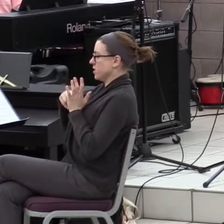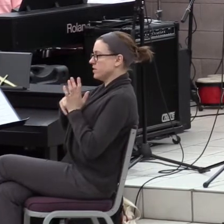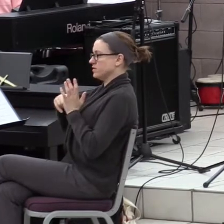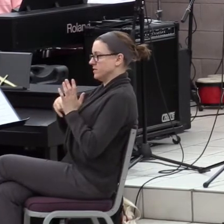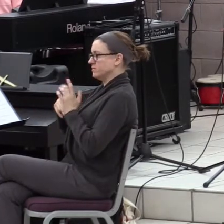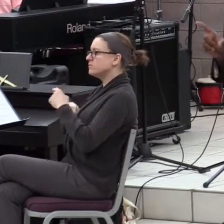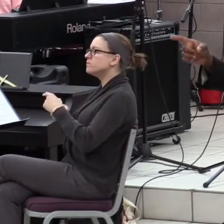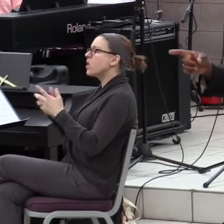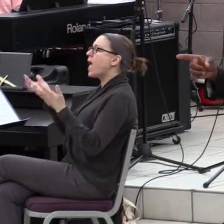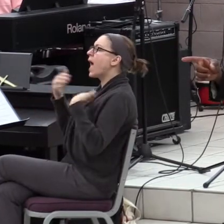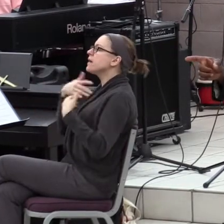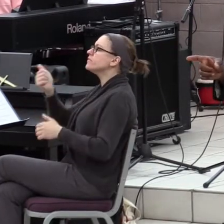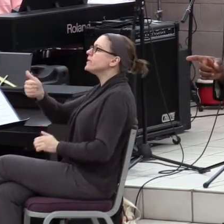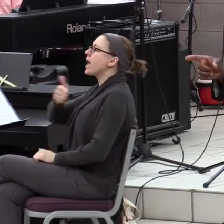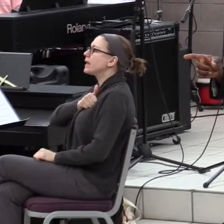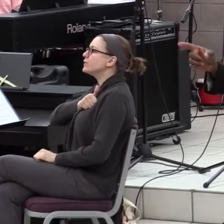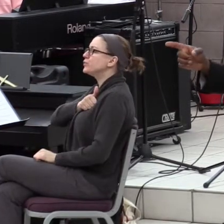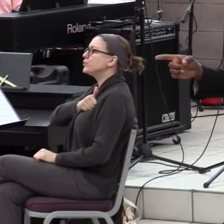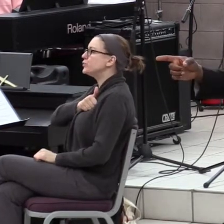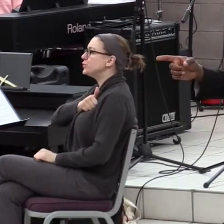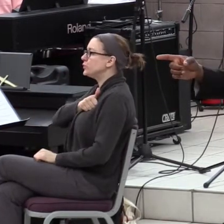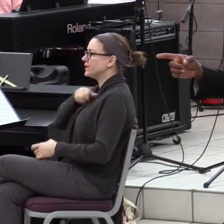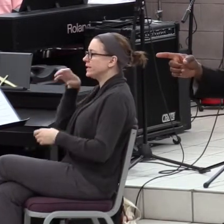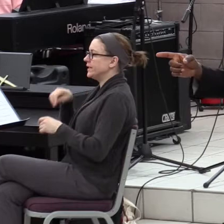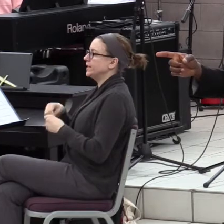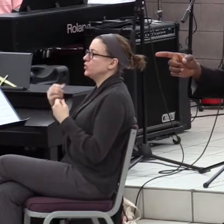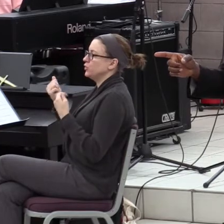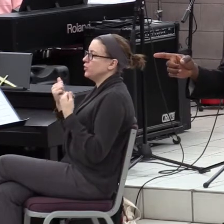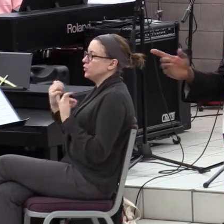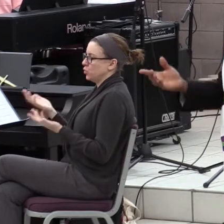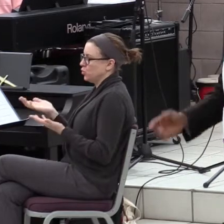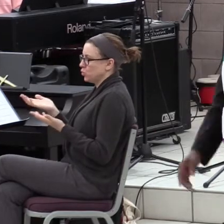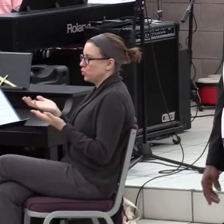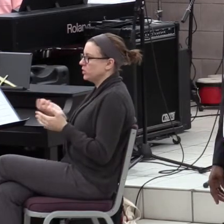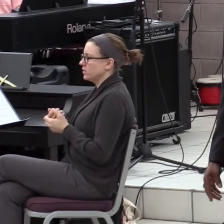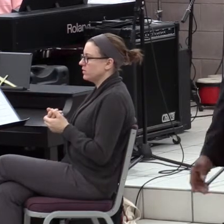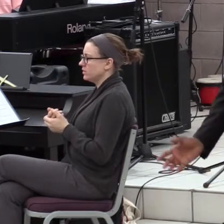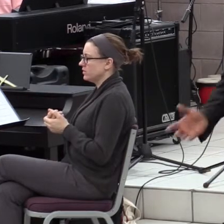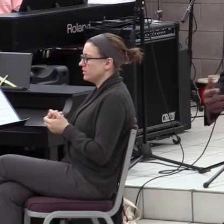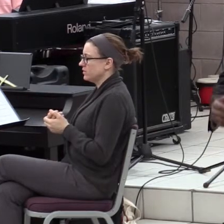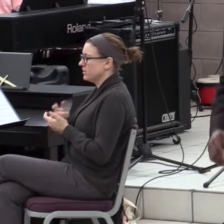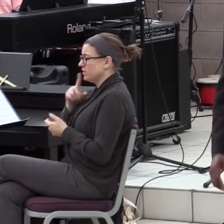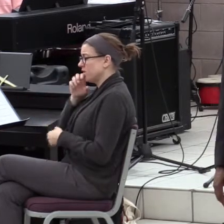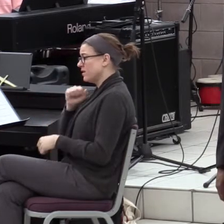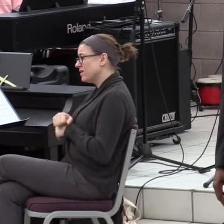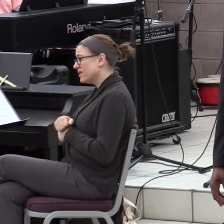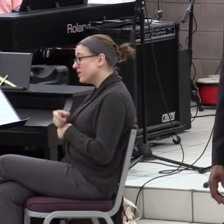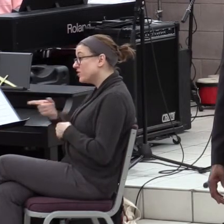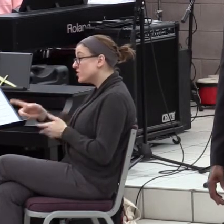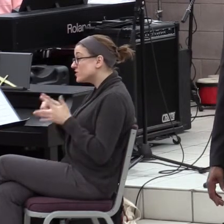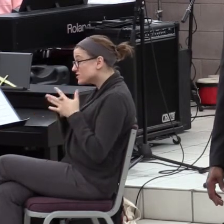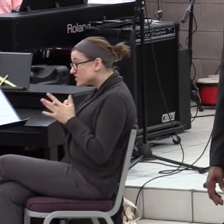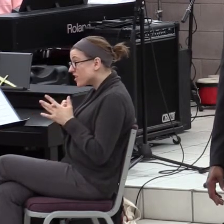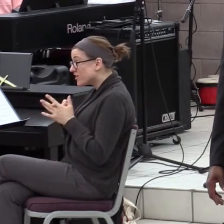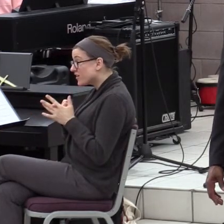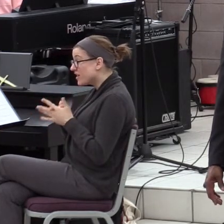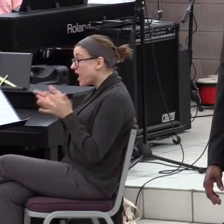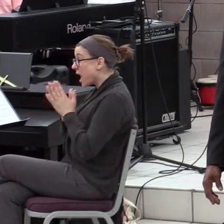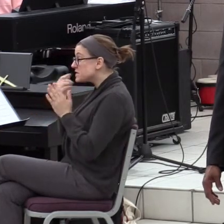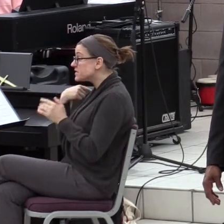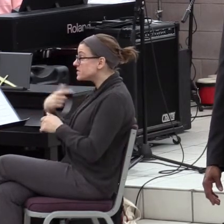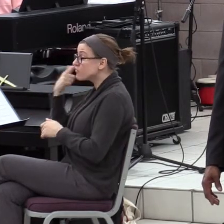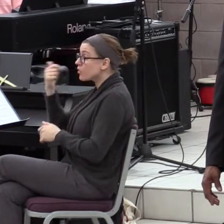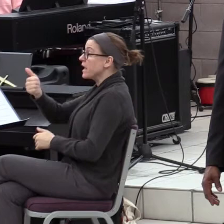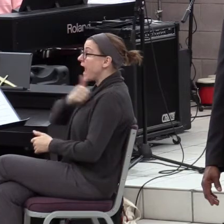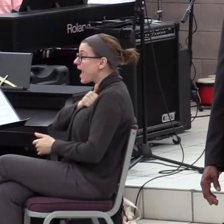this attitude in you. Oh man, you're going to start off asking us for an attitude adjustment?